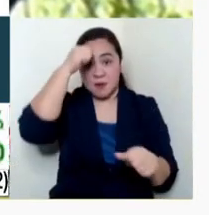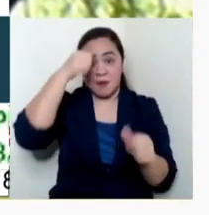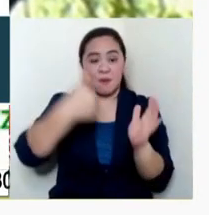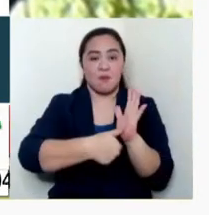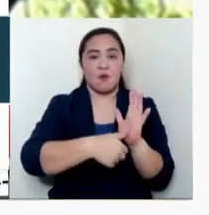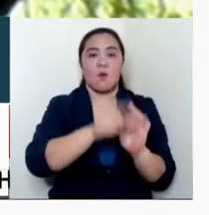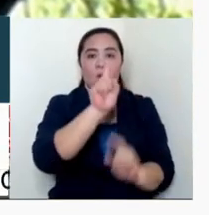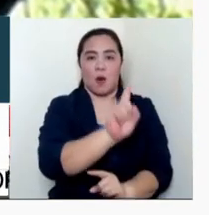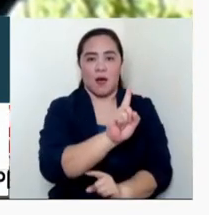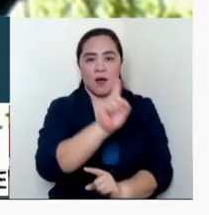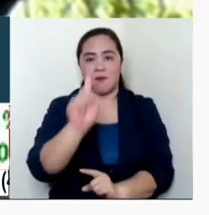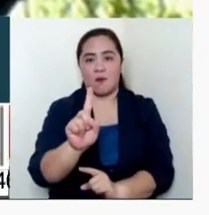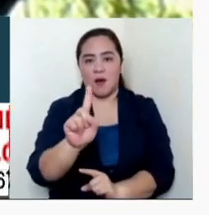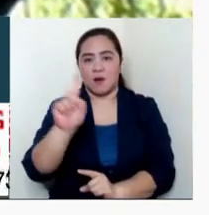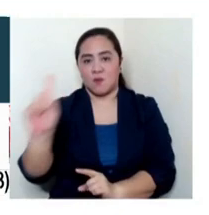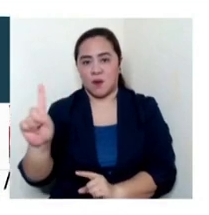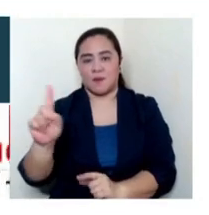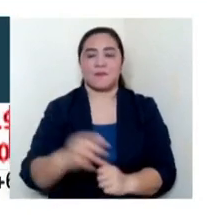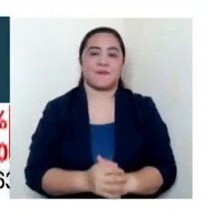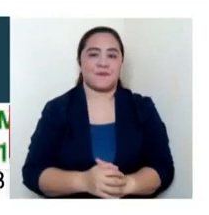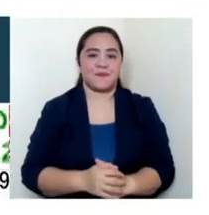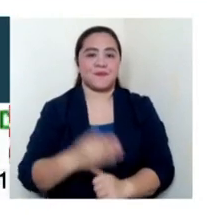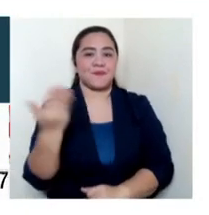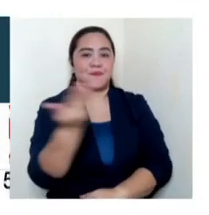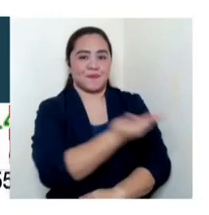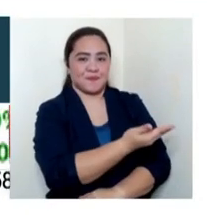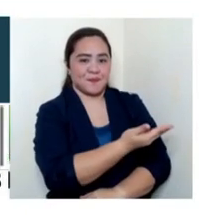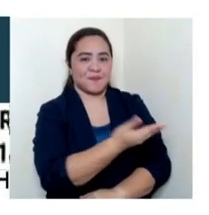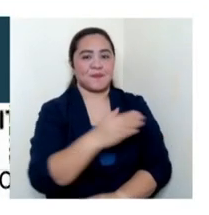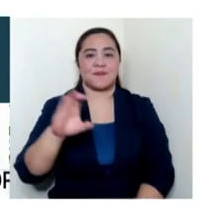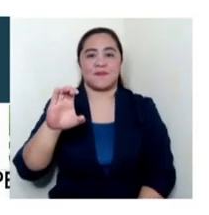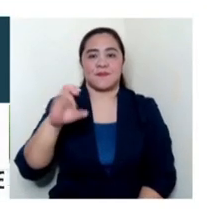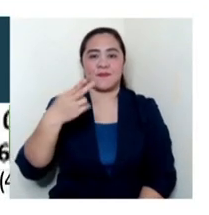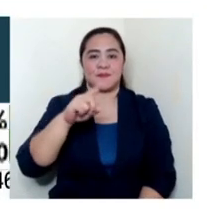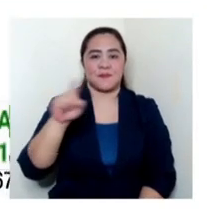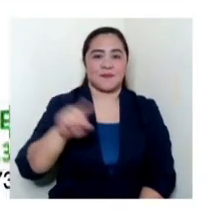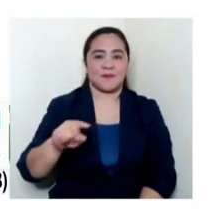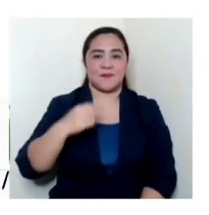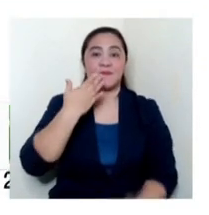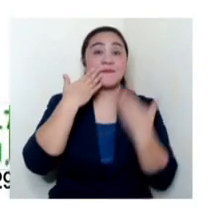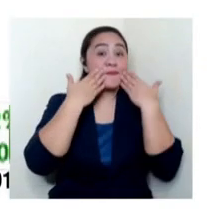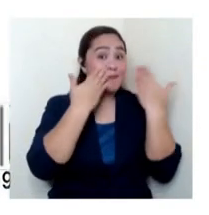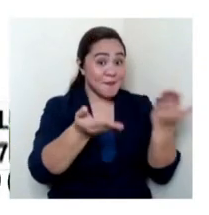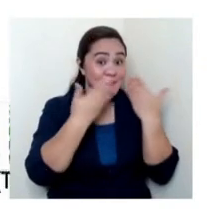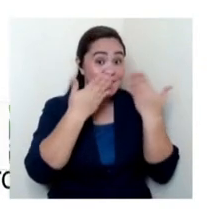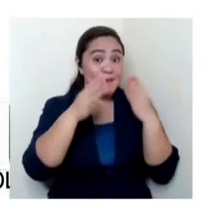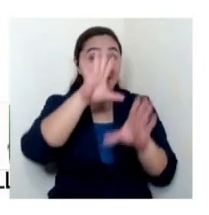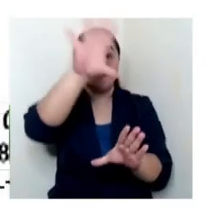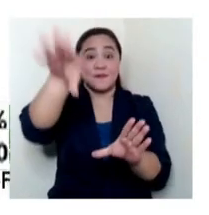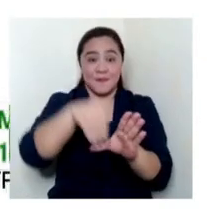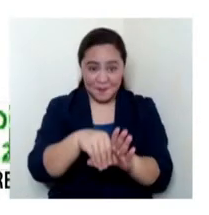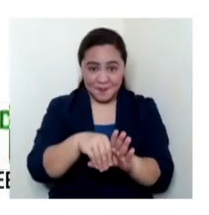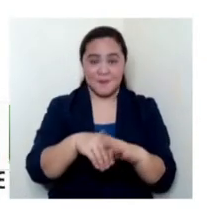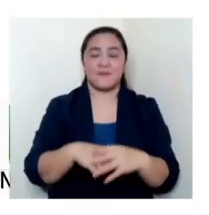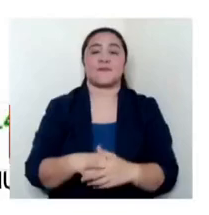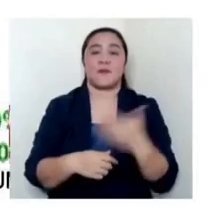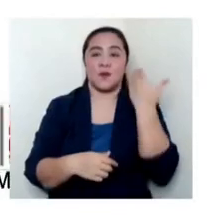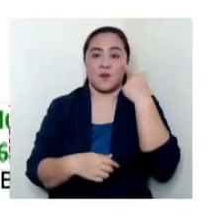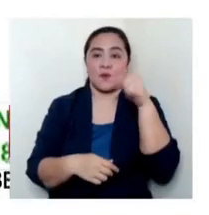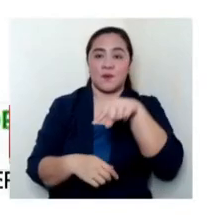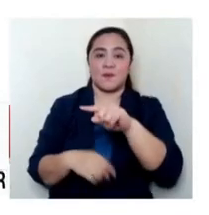eleksyon. Sorsogon Governor Francis Chis Escudero, thank you for joining us this afternoon. Appreciate you coming to the show. Take